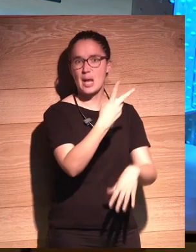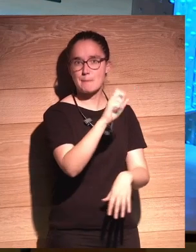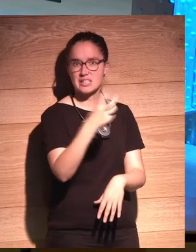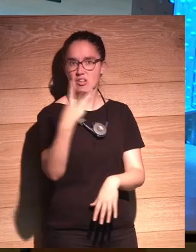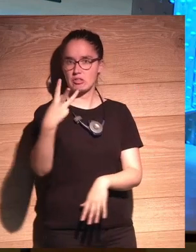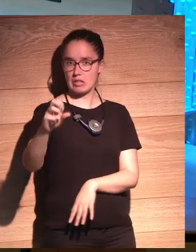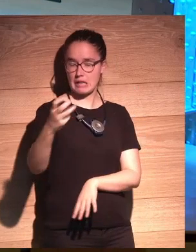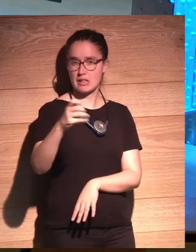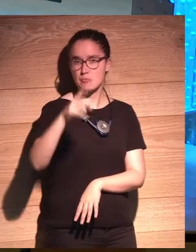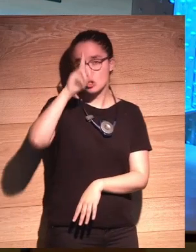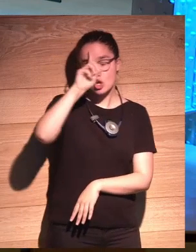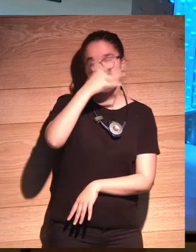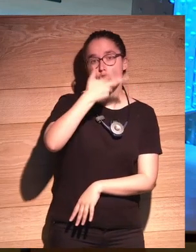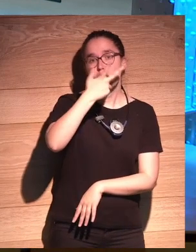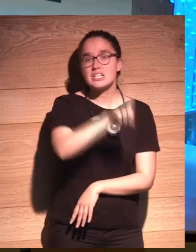a different agenda,